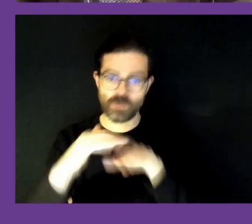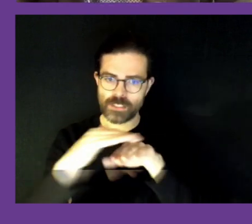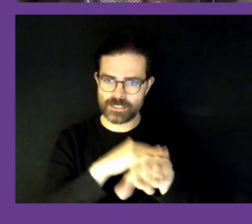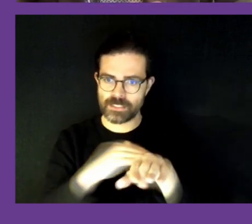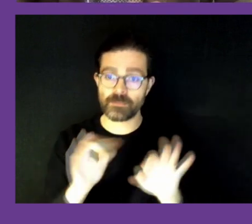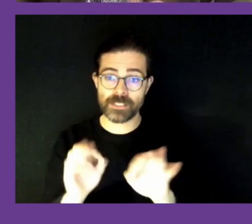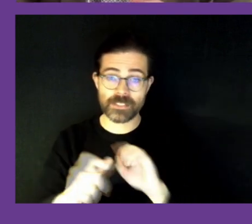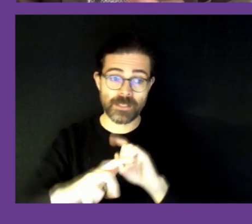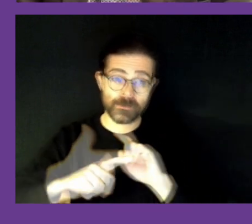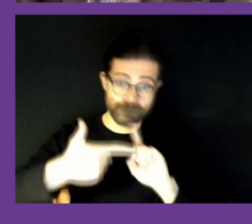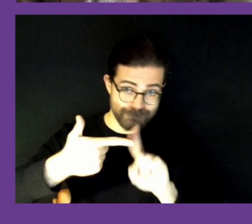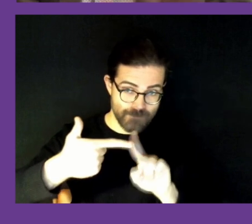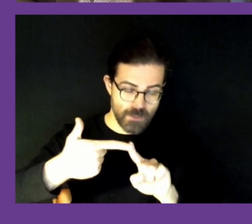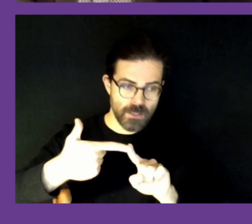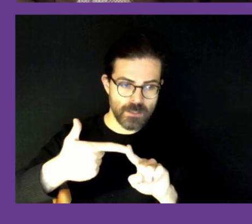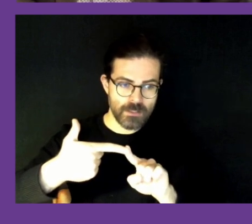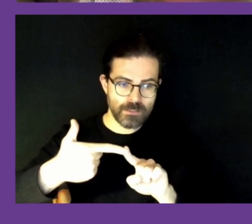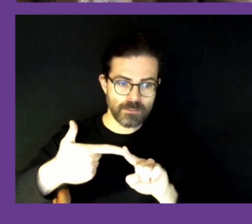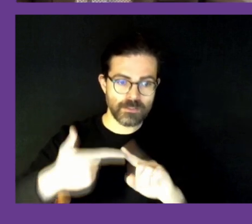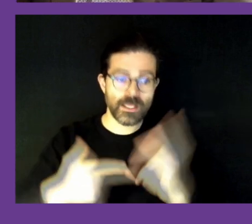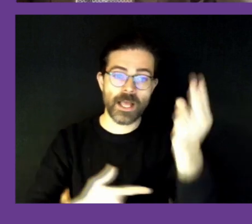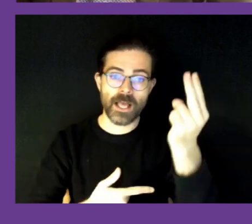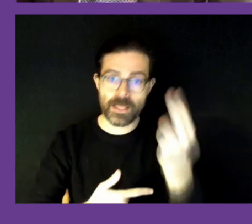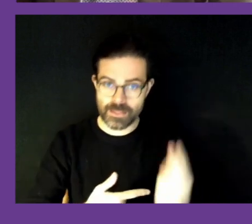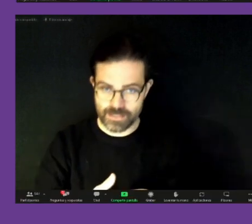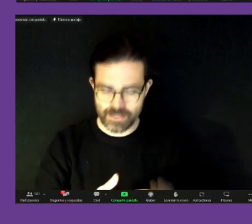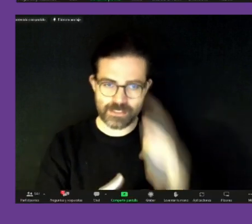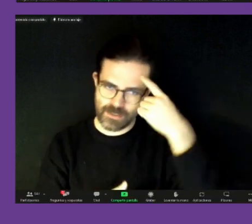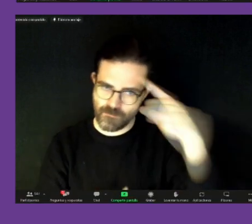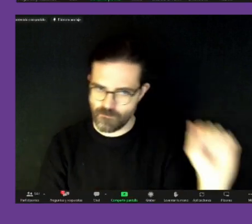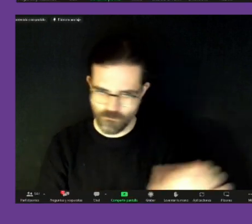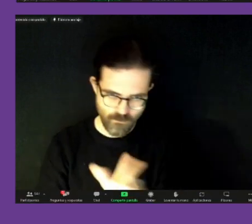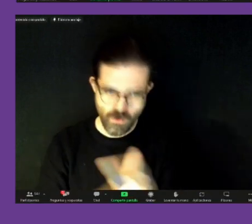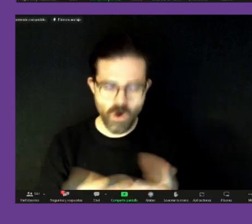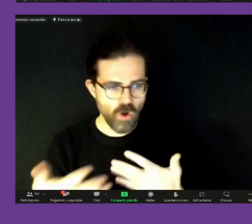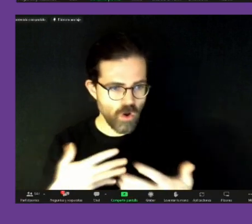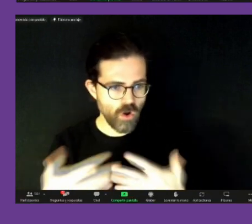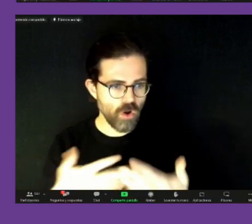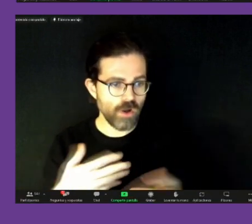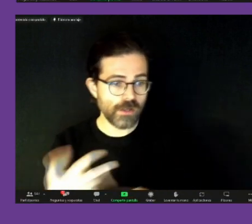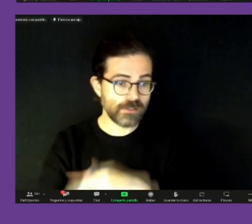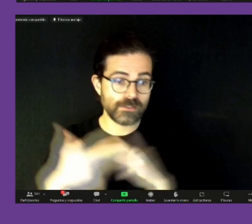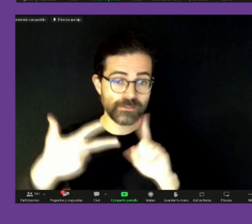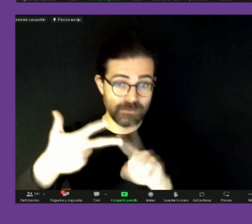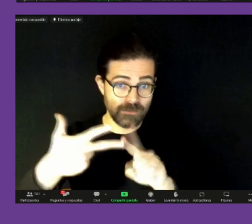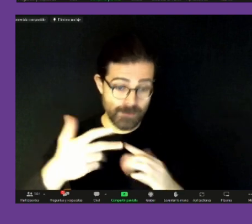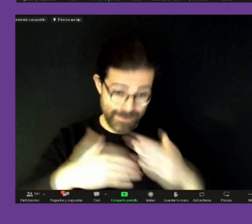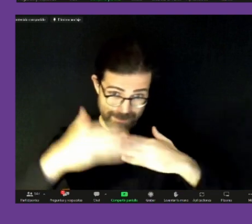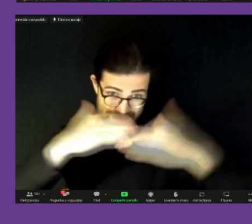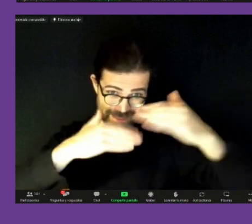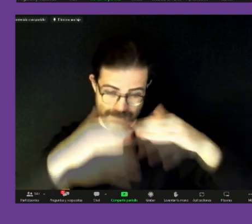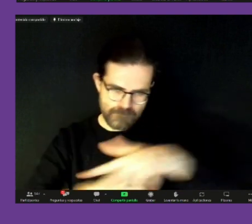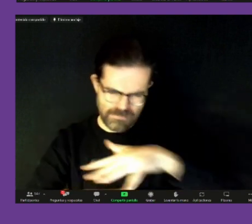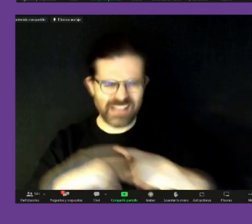that is being revised is the one on design for all and the standard on the accessibility of the built environment. We will see those in more